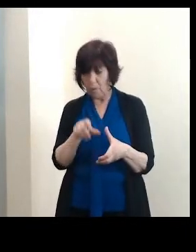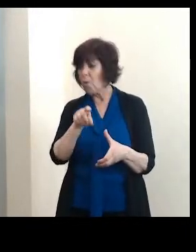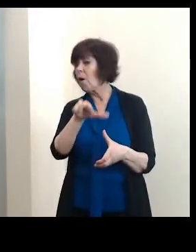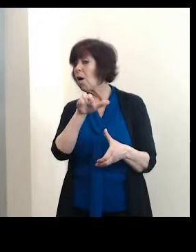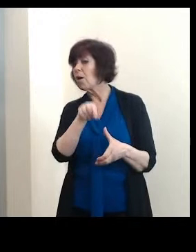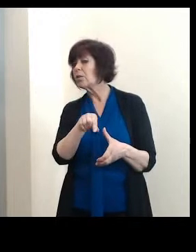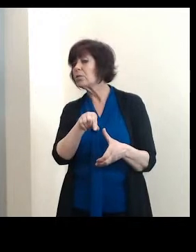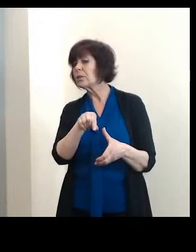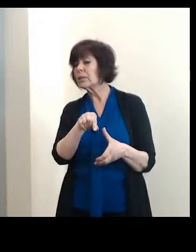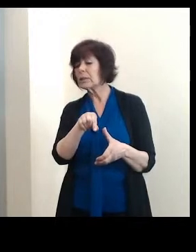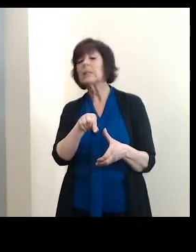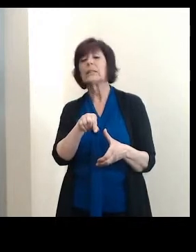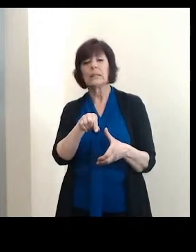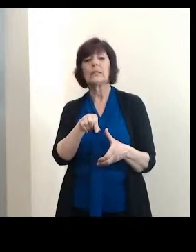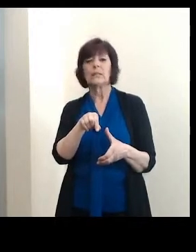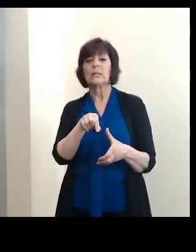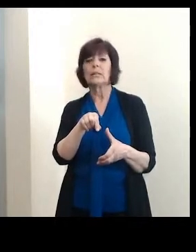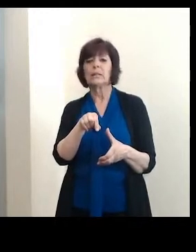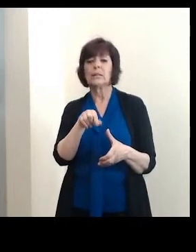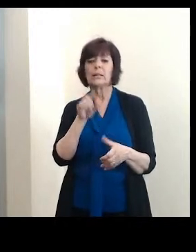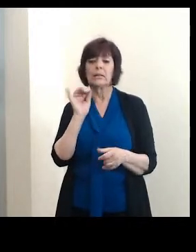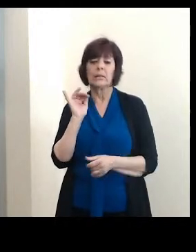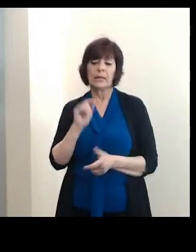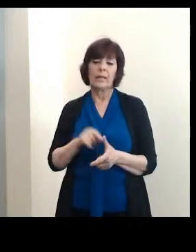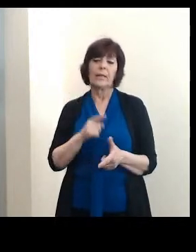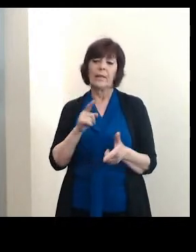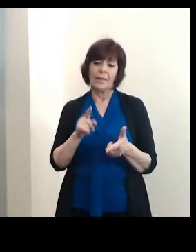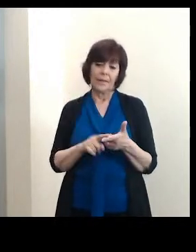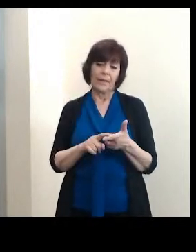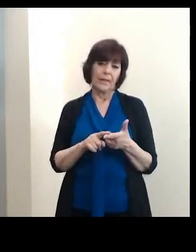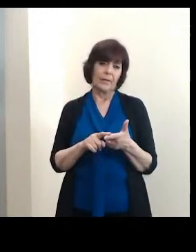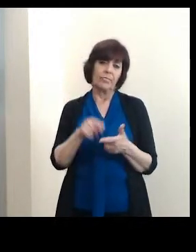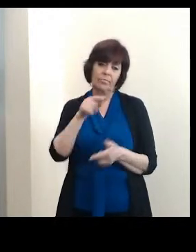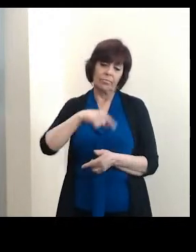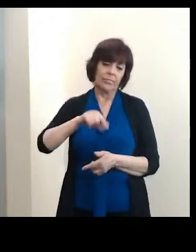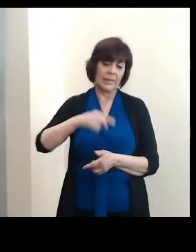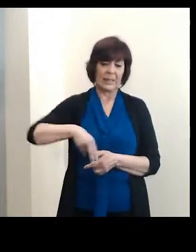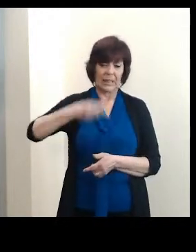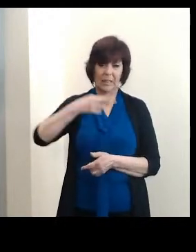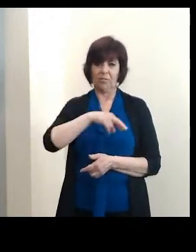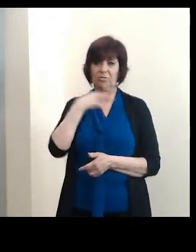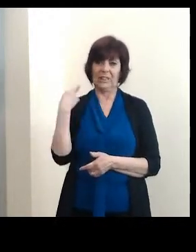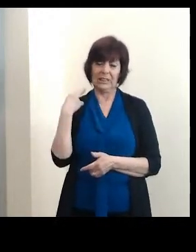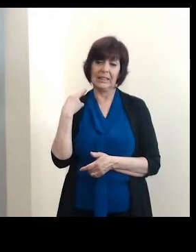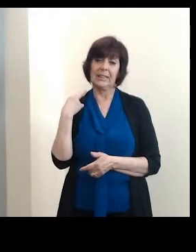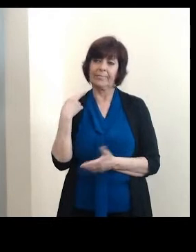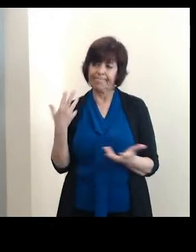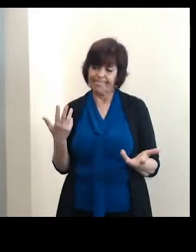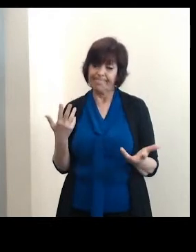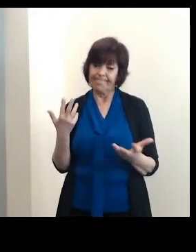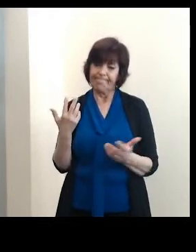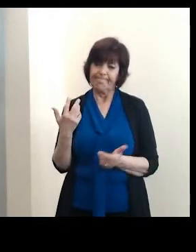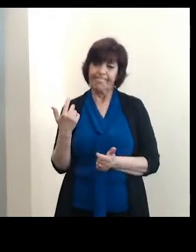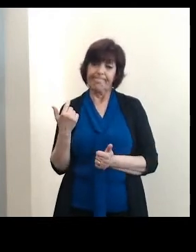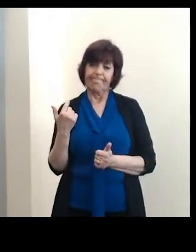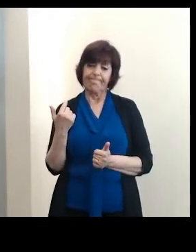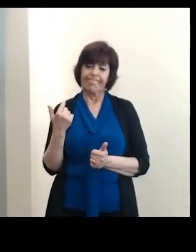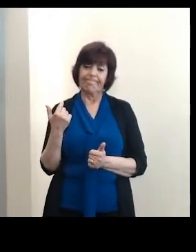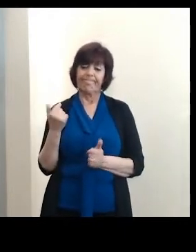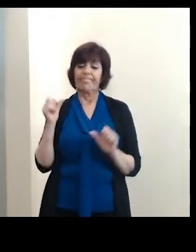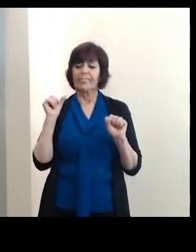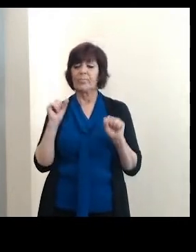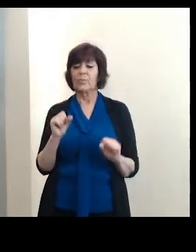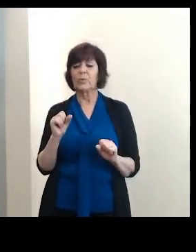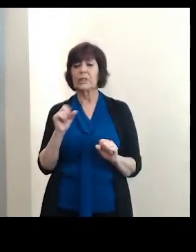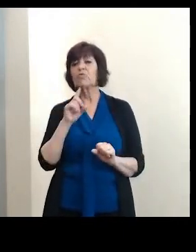cases over a 7-day period on average for 100,000 population, and as we noted earlier, we're at 350. So we are what I guess would be considered